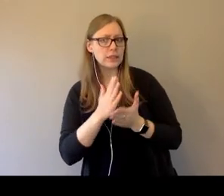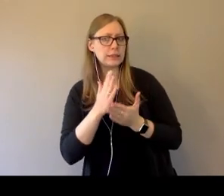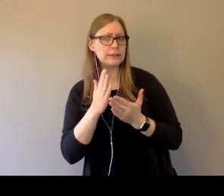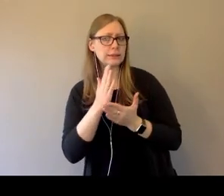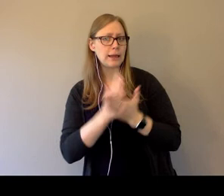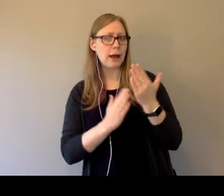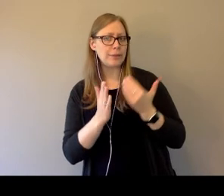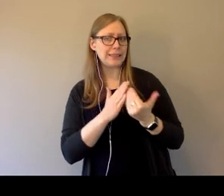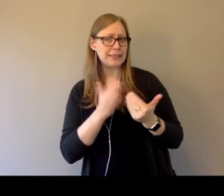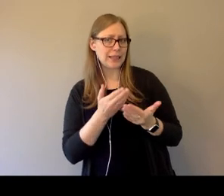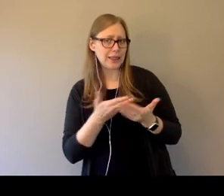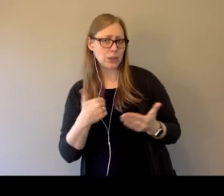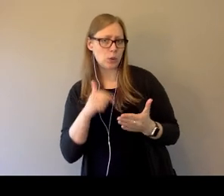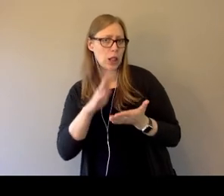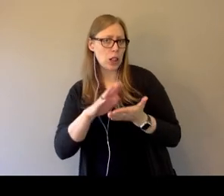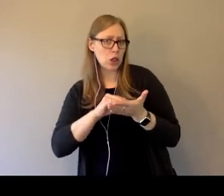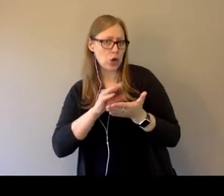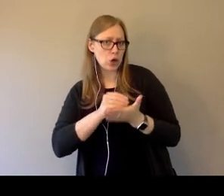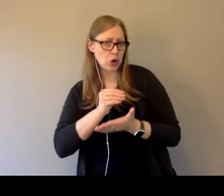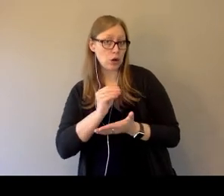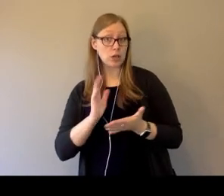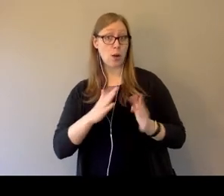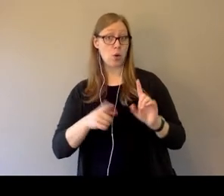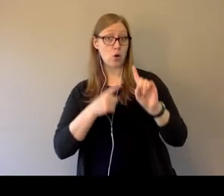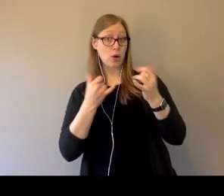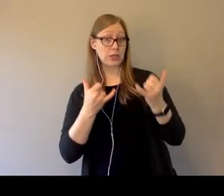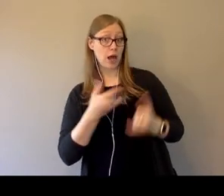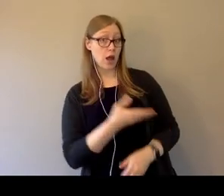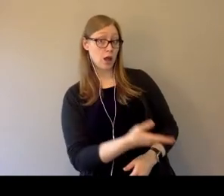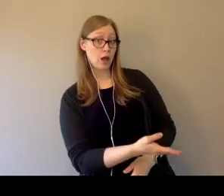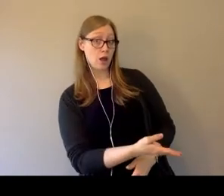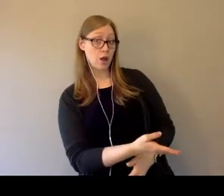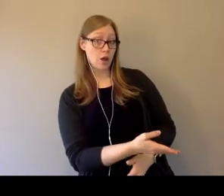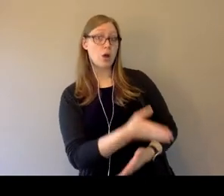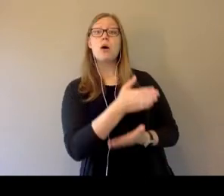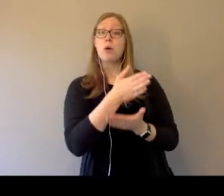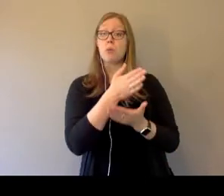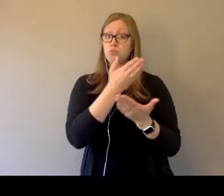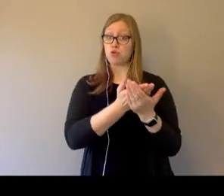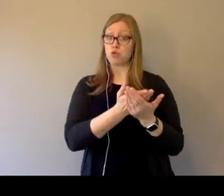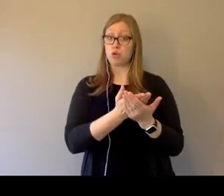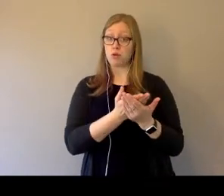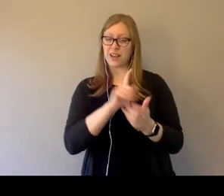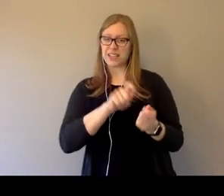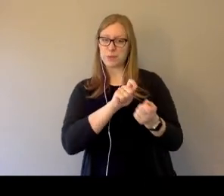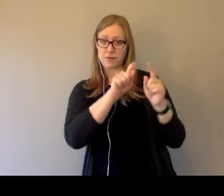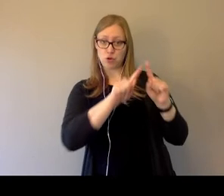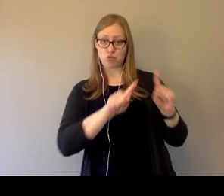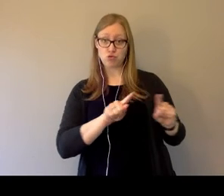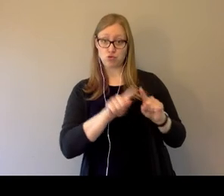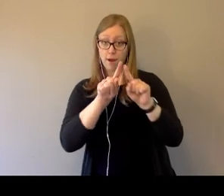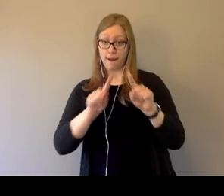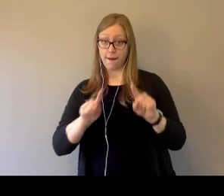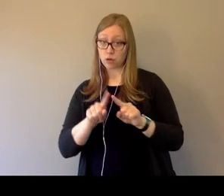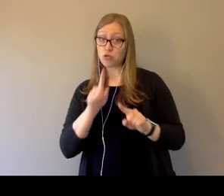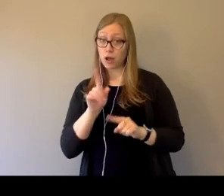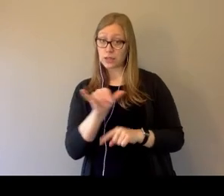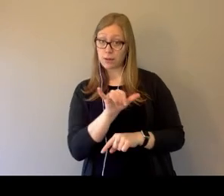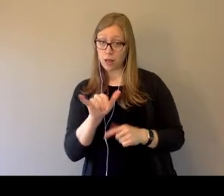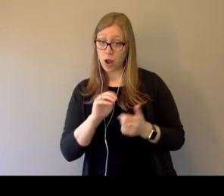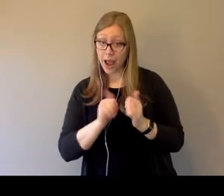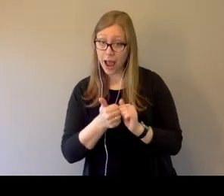our goal today is to prove that certain triangles are similar by using these shortcuts. And one shortcut is angle-angle. We